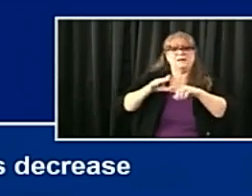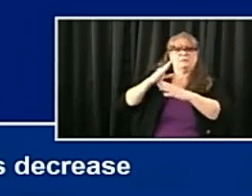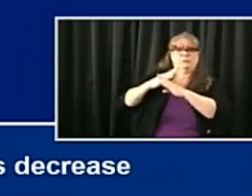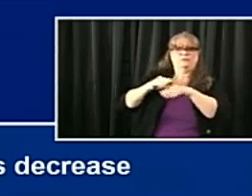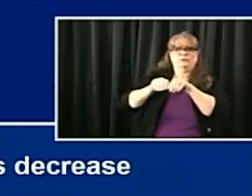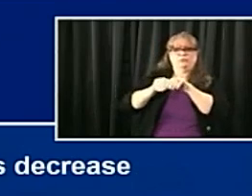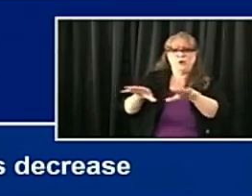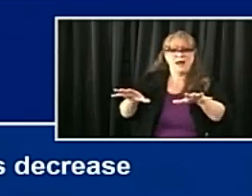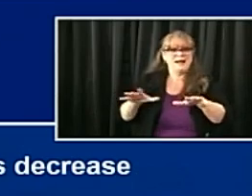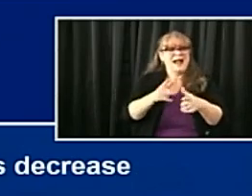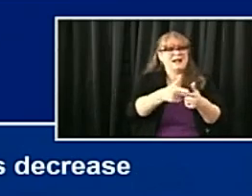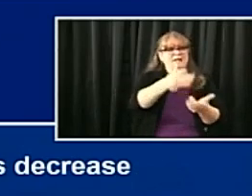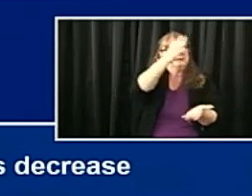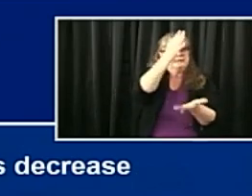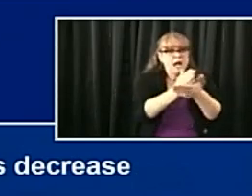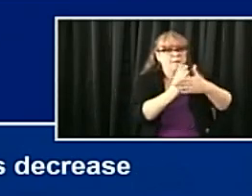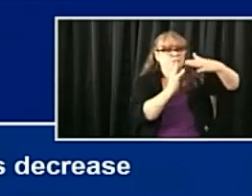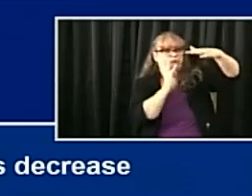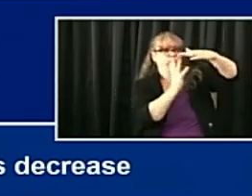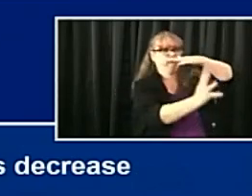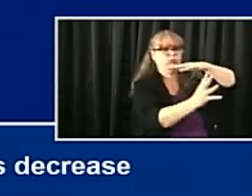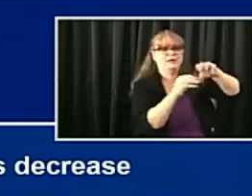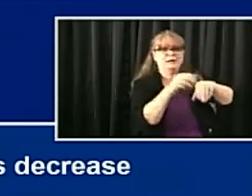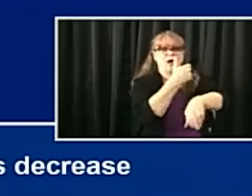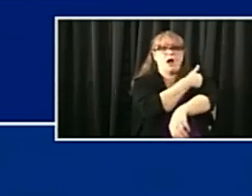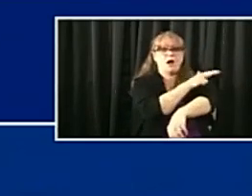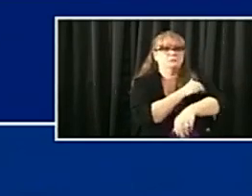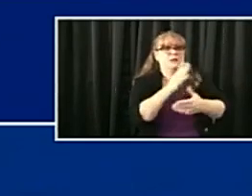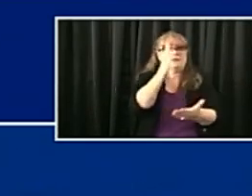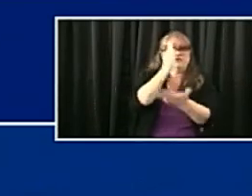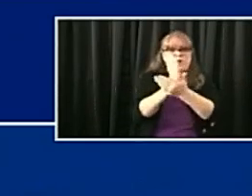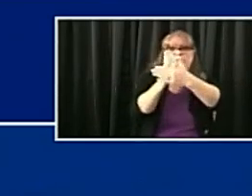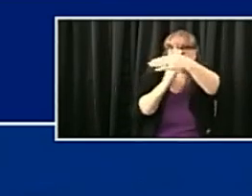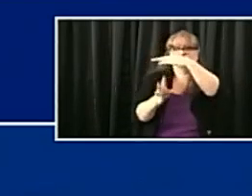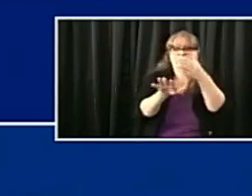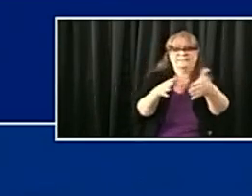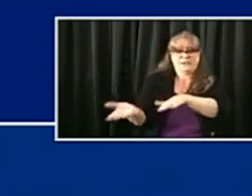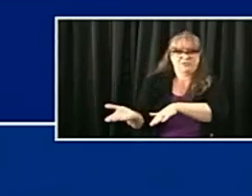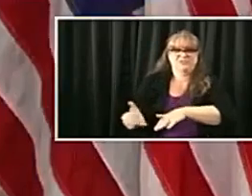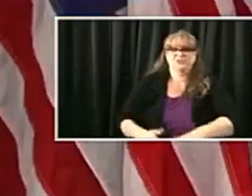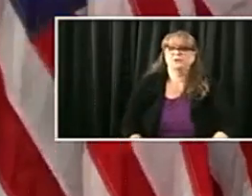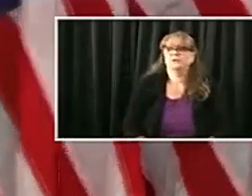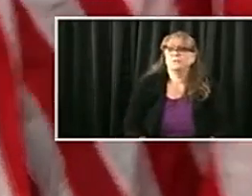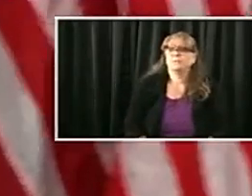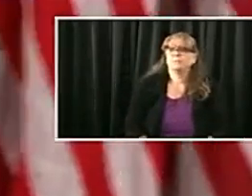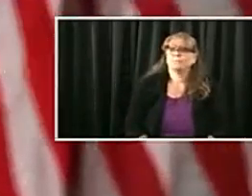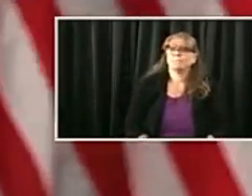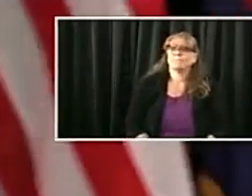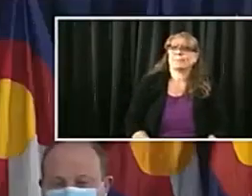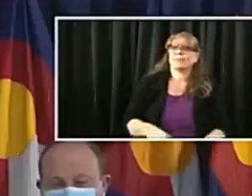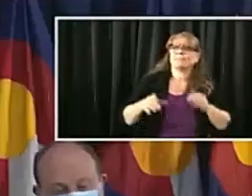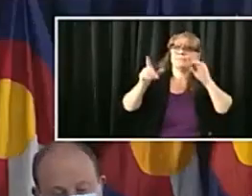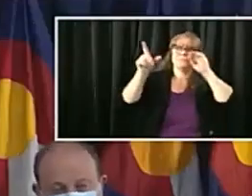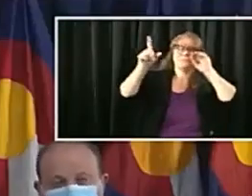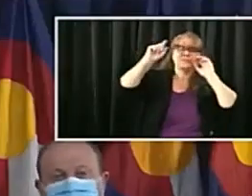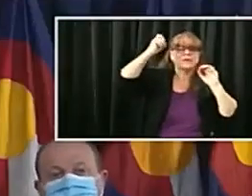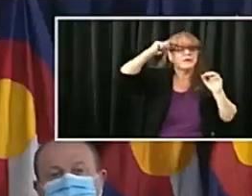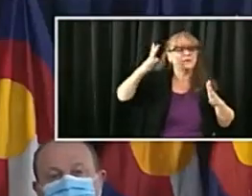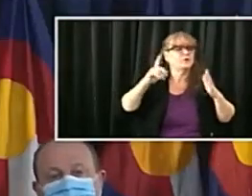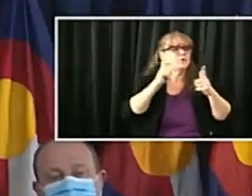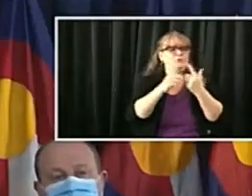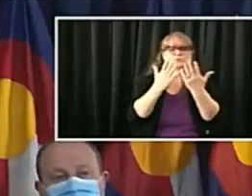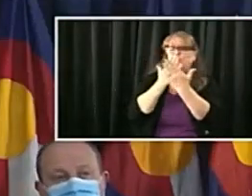state. Next slide. Thank you. So, and of course, we hope that there's a large-scale vaccination before